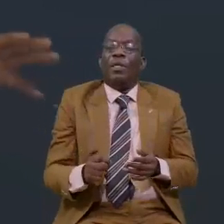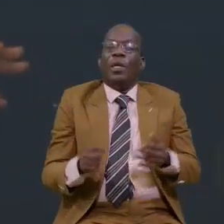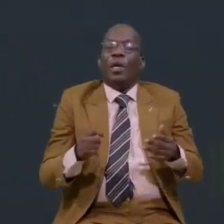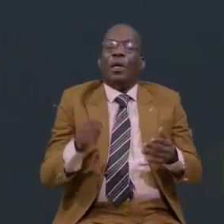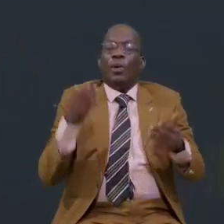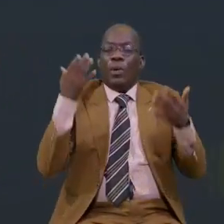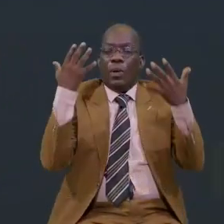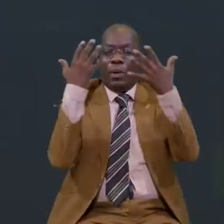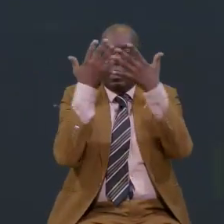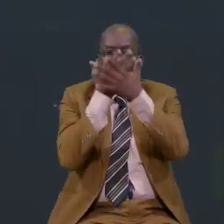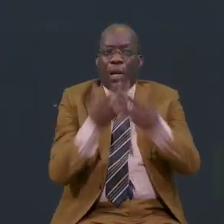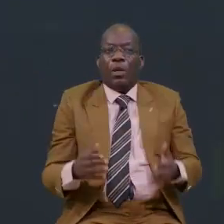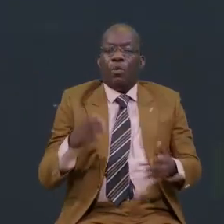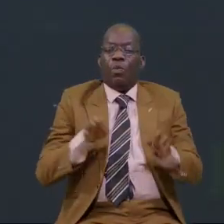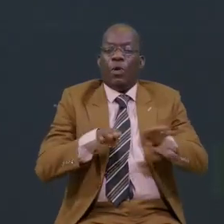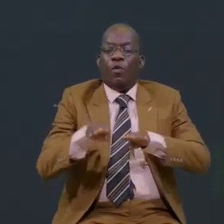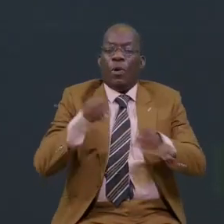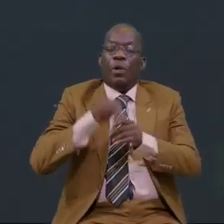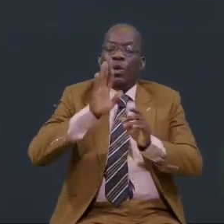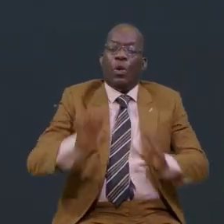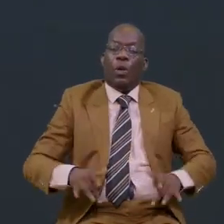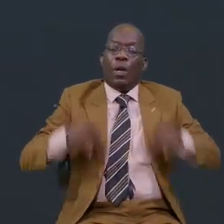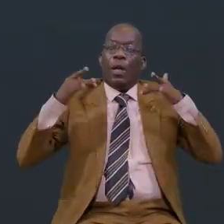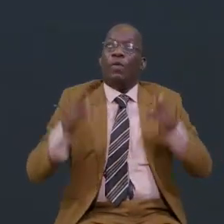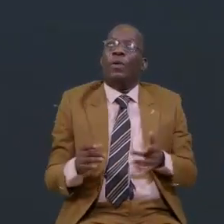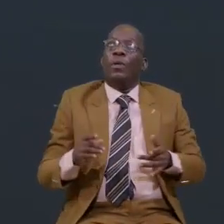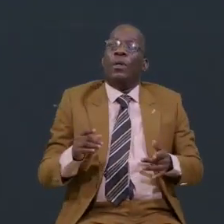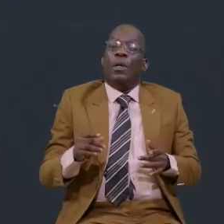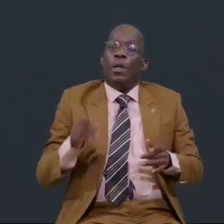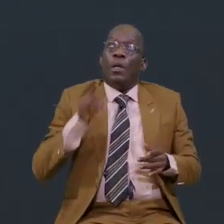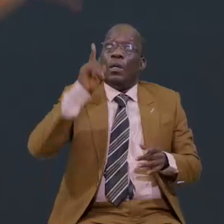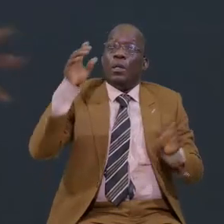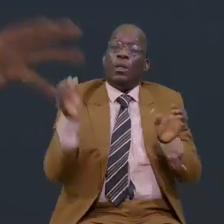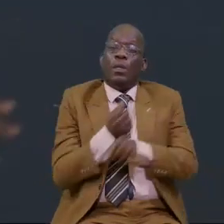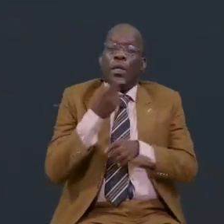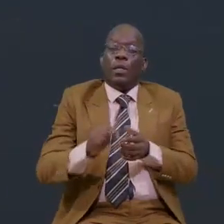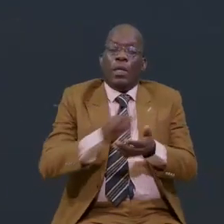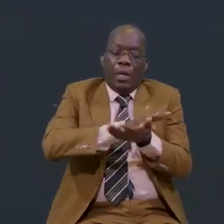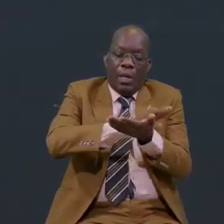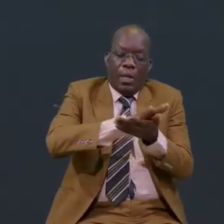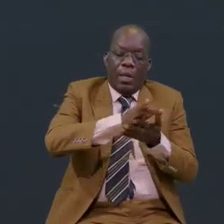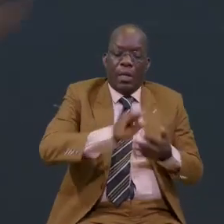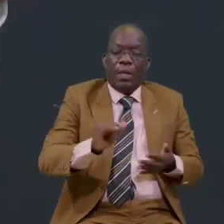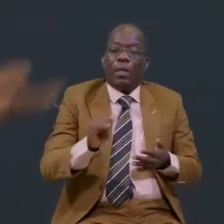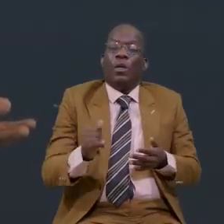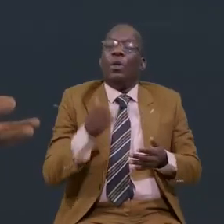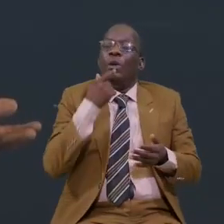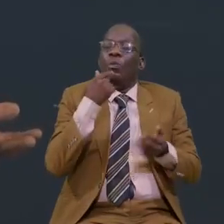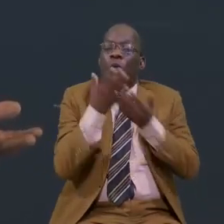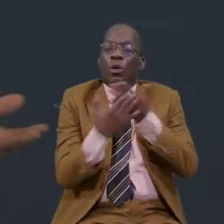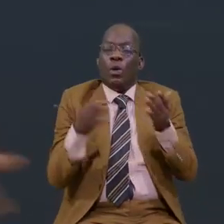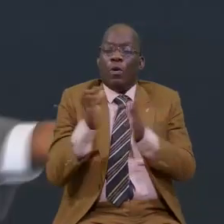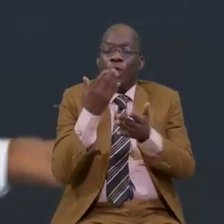it takes the blotting, the blood of heaven, the blood of